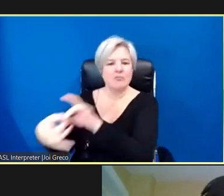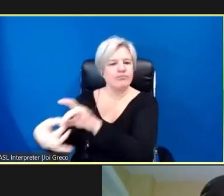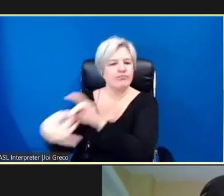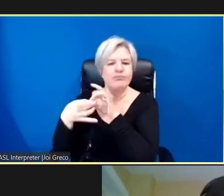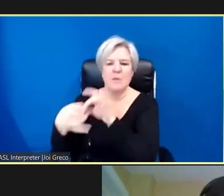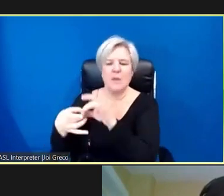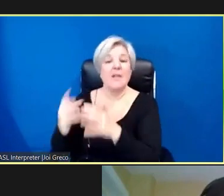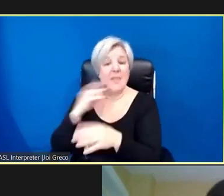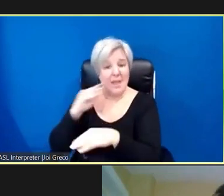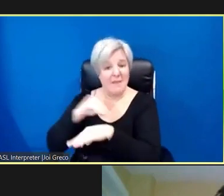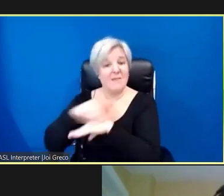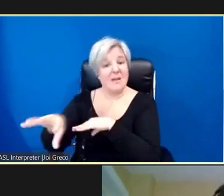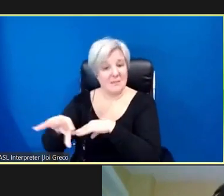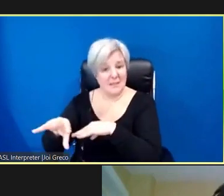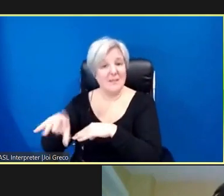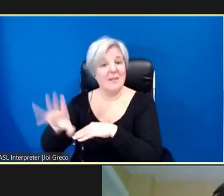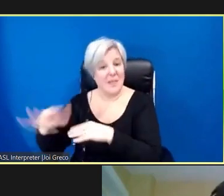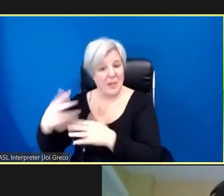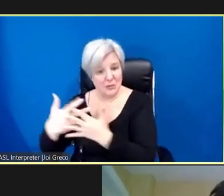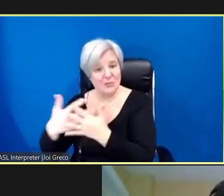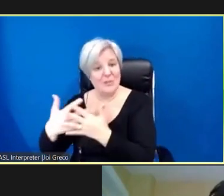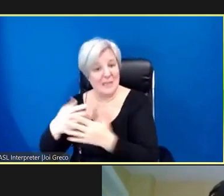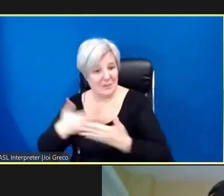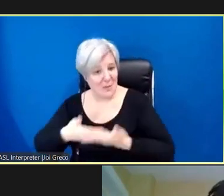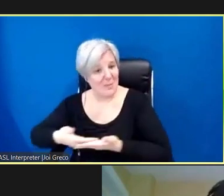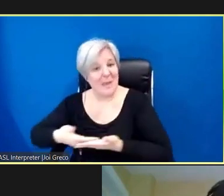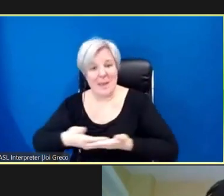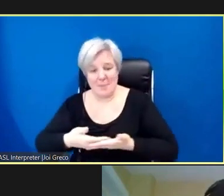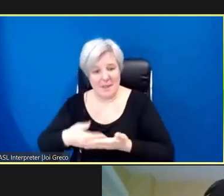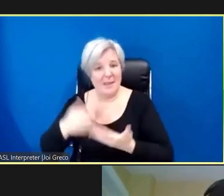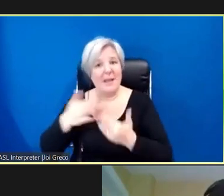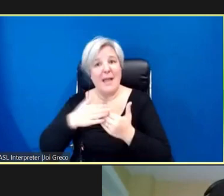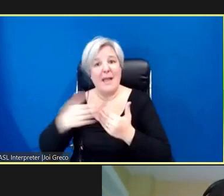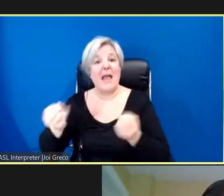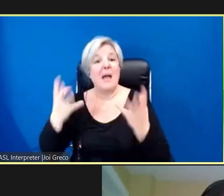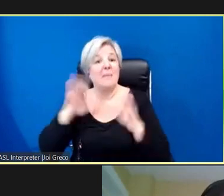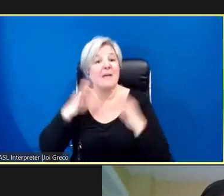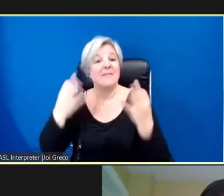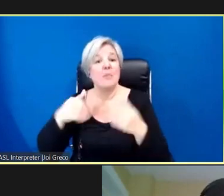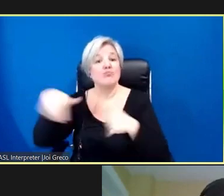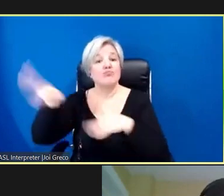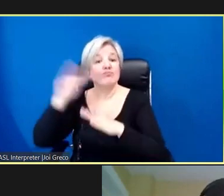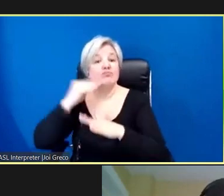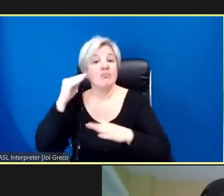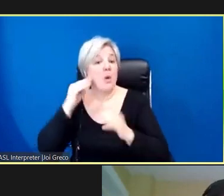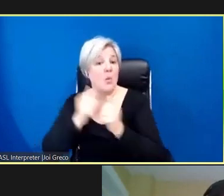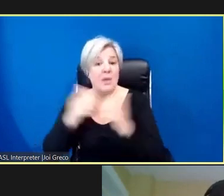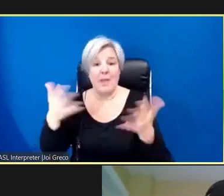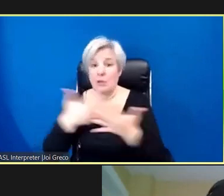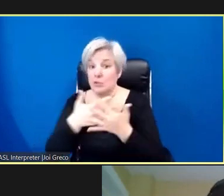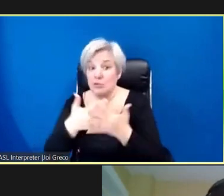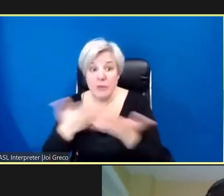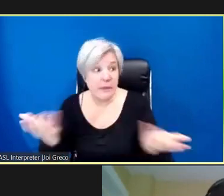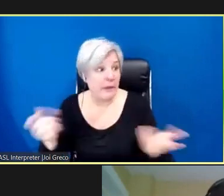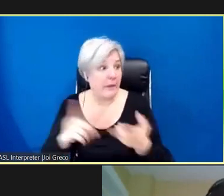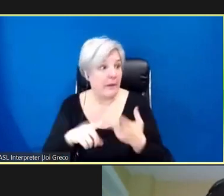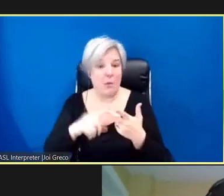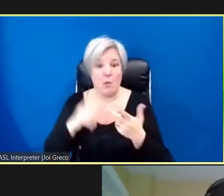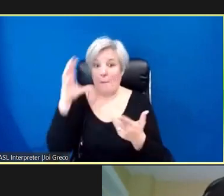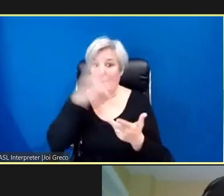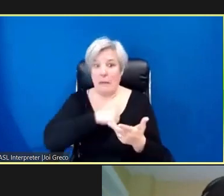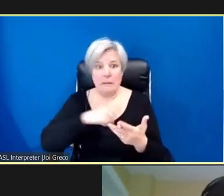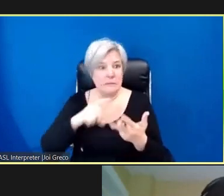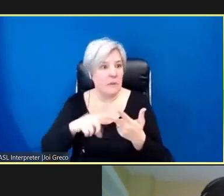of the newborn hearing screening program and the number of families going home without a hearing screening or the opportunity